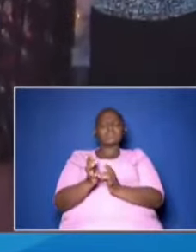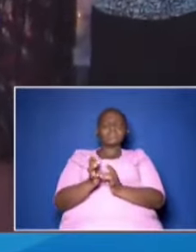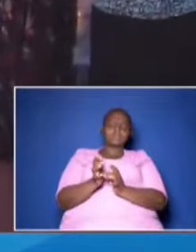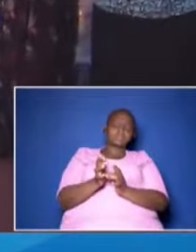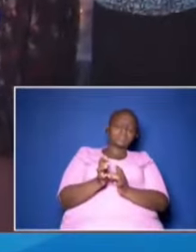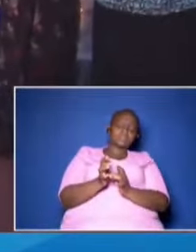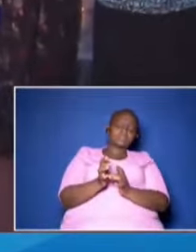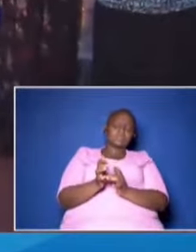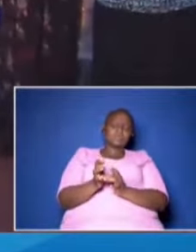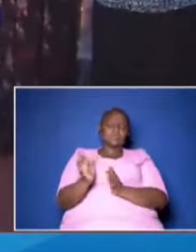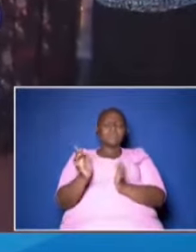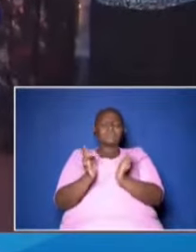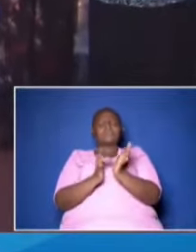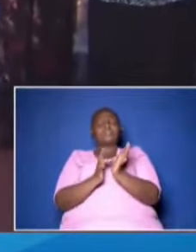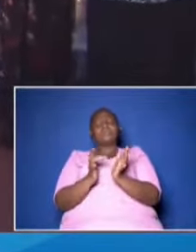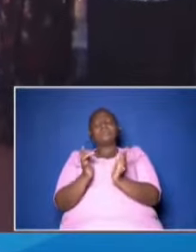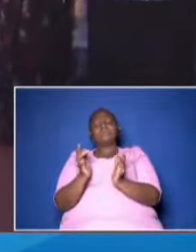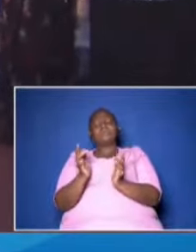Jesus